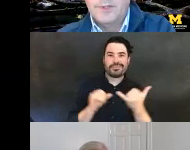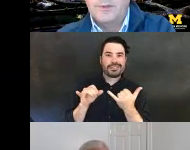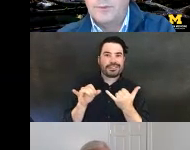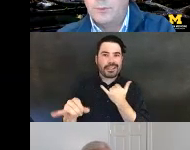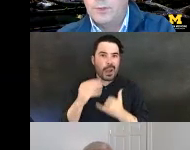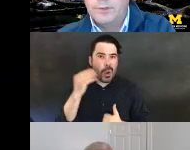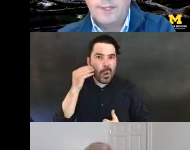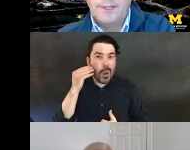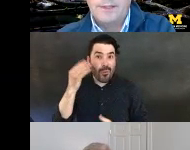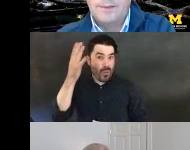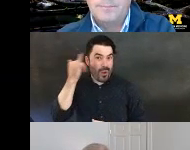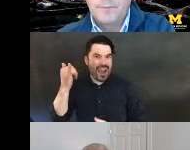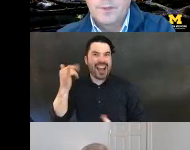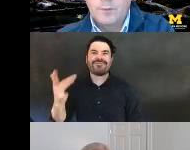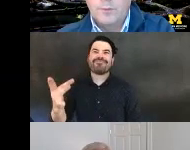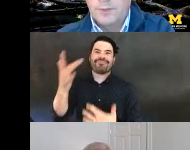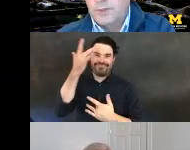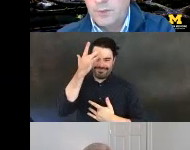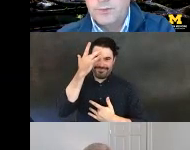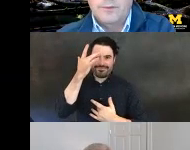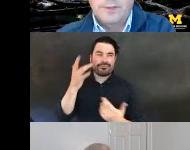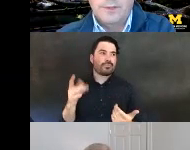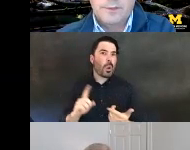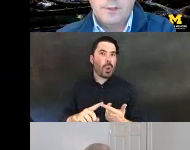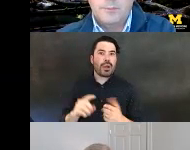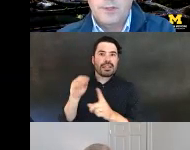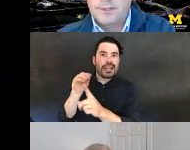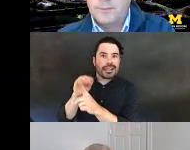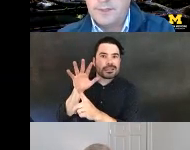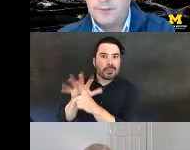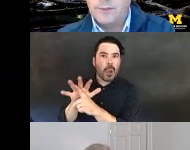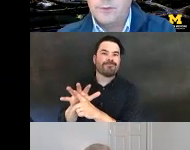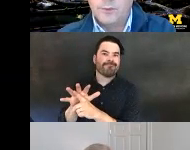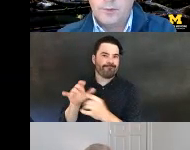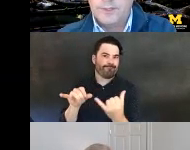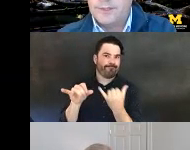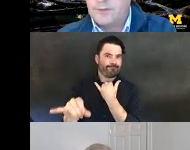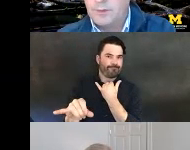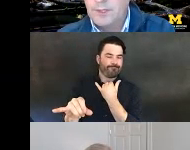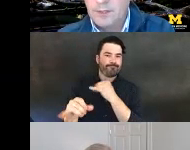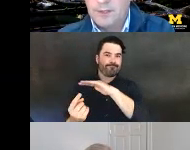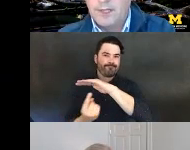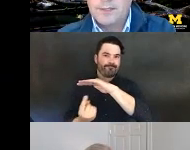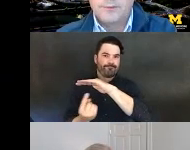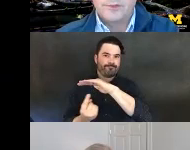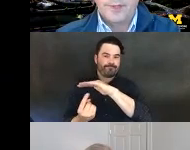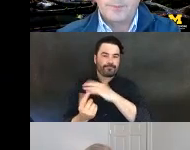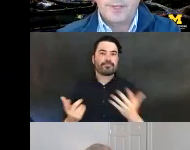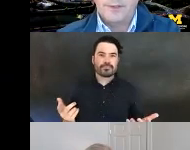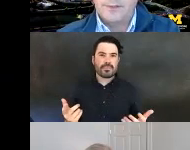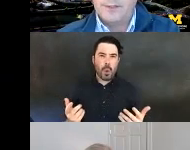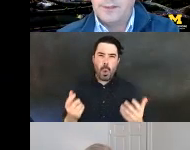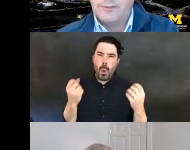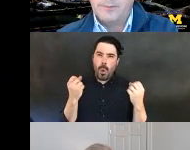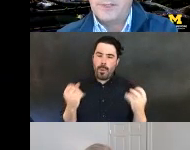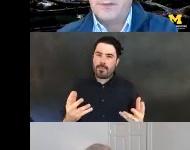test result or an exposure that's caused them to need to quarantine. So lots of good